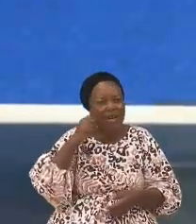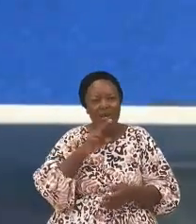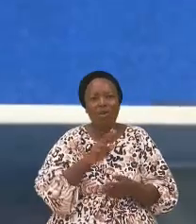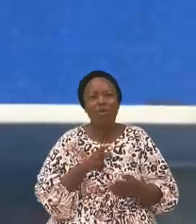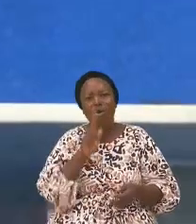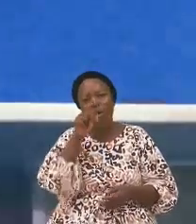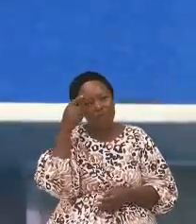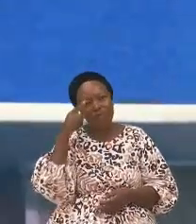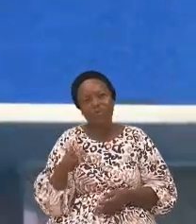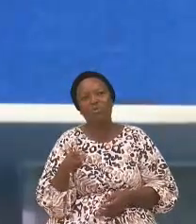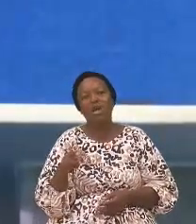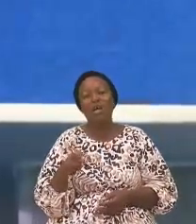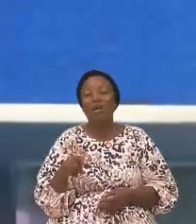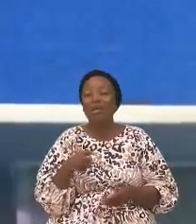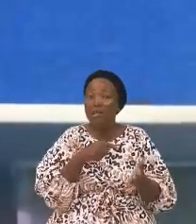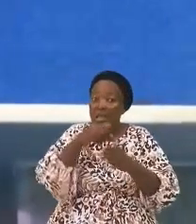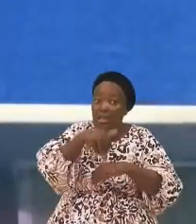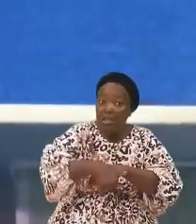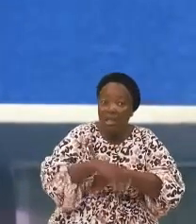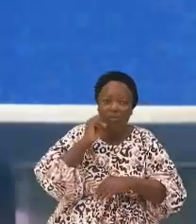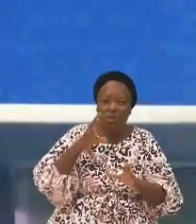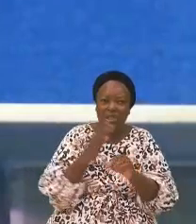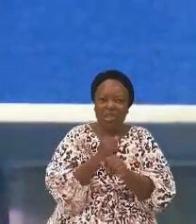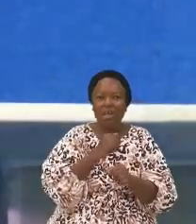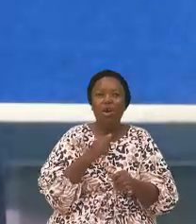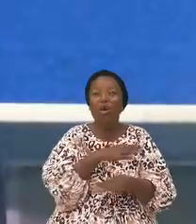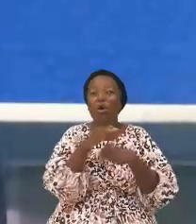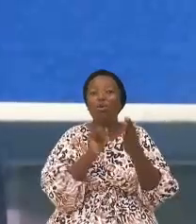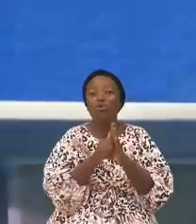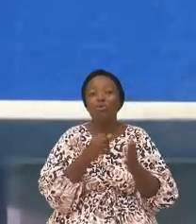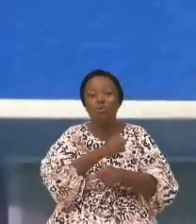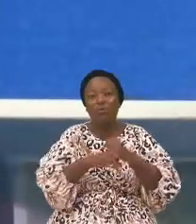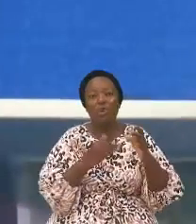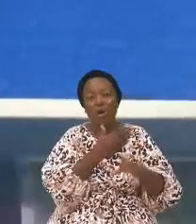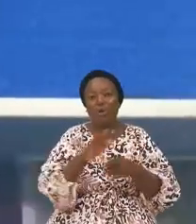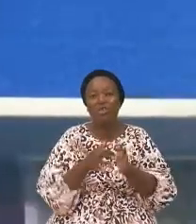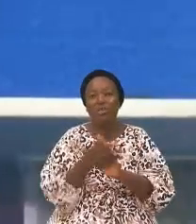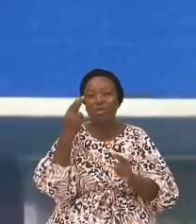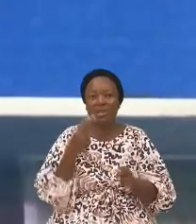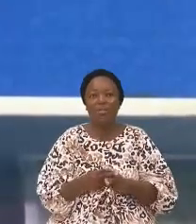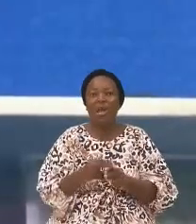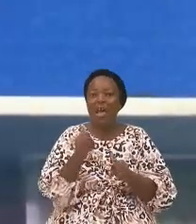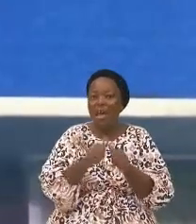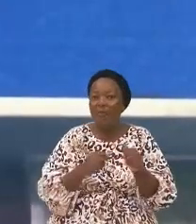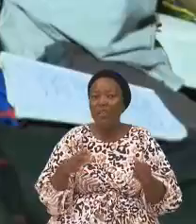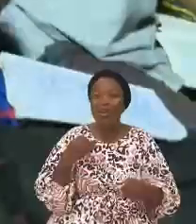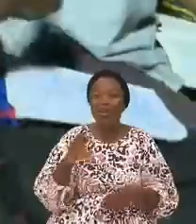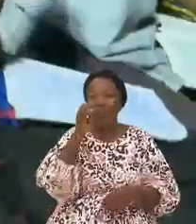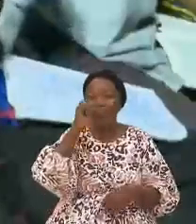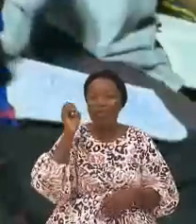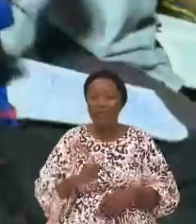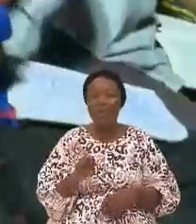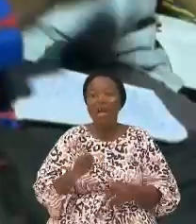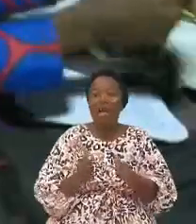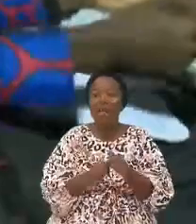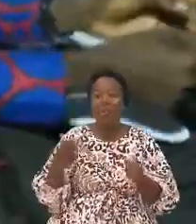nobody can dry up tonight. It will take all that suffering away in Jesus' name.